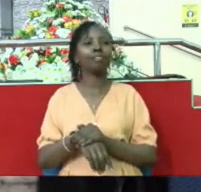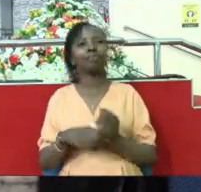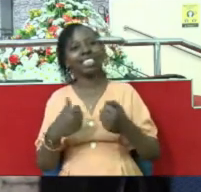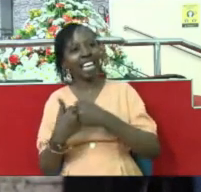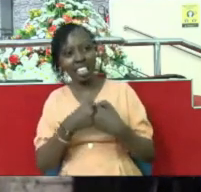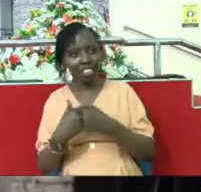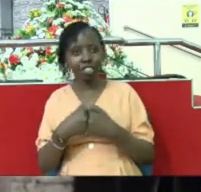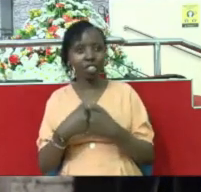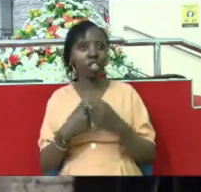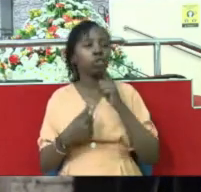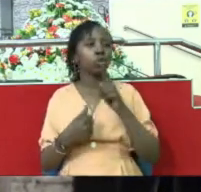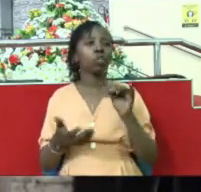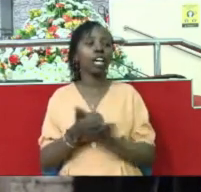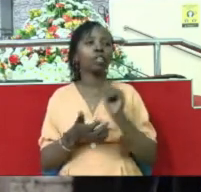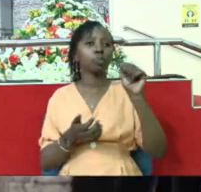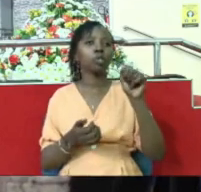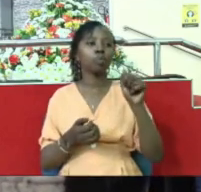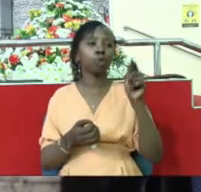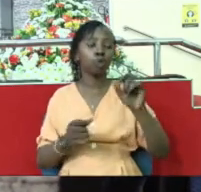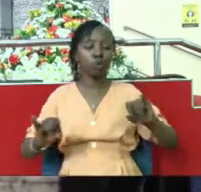The other Sunday we talked about the school board.